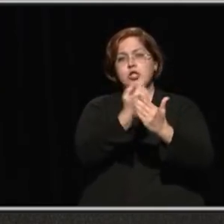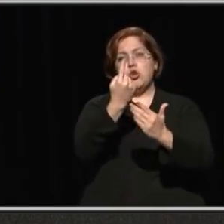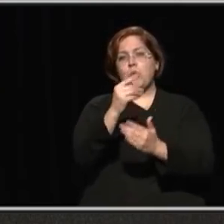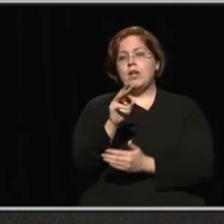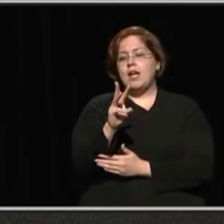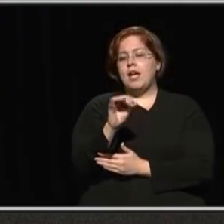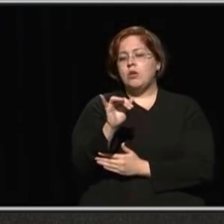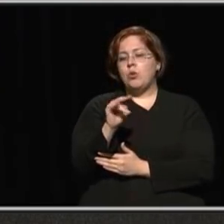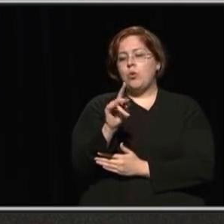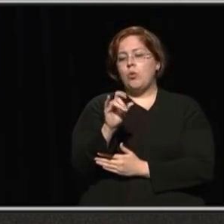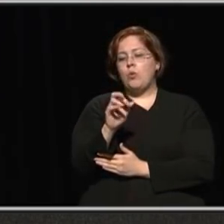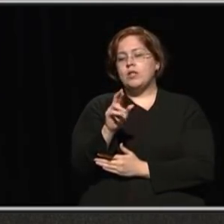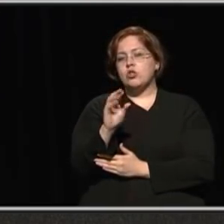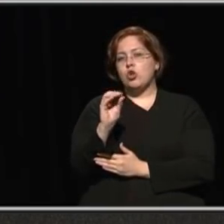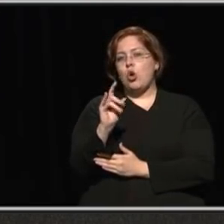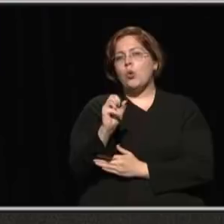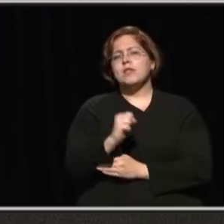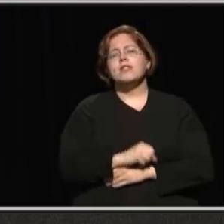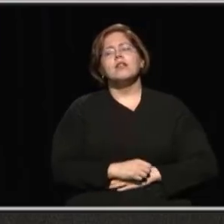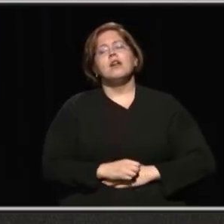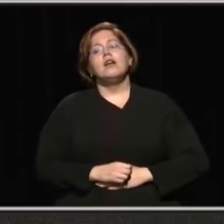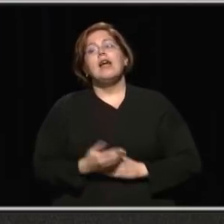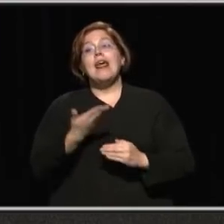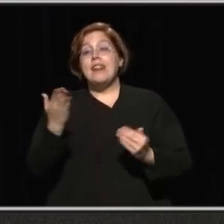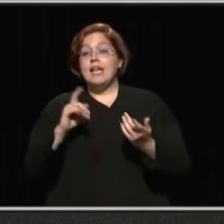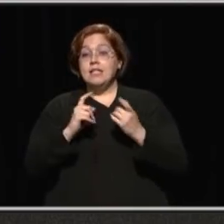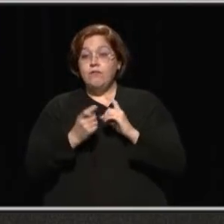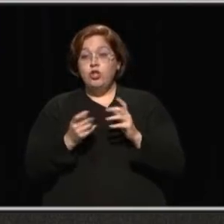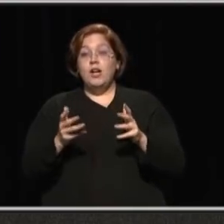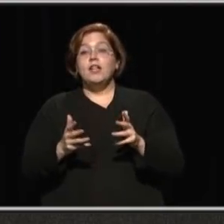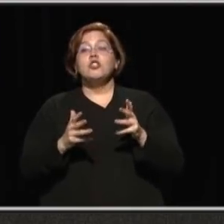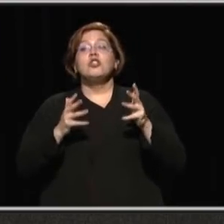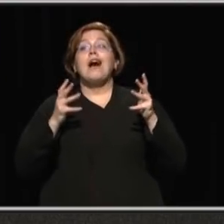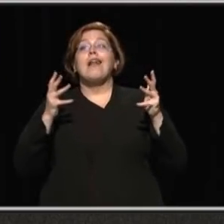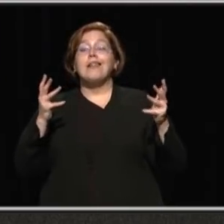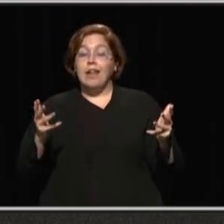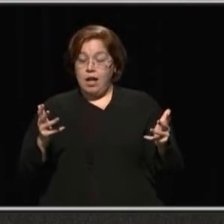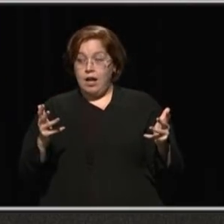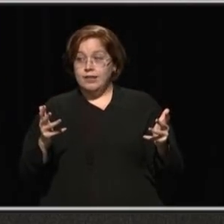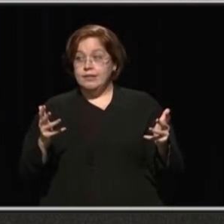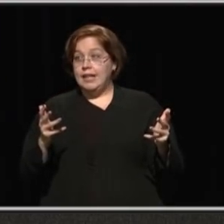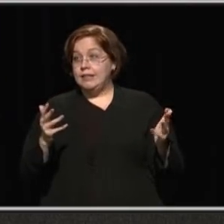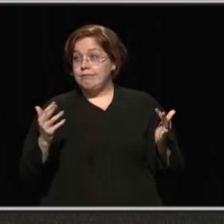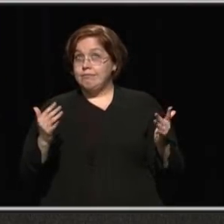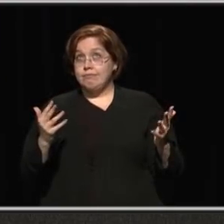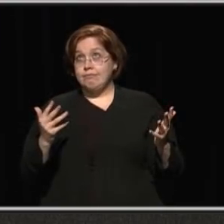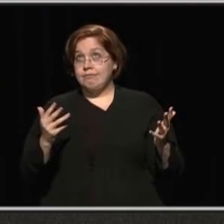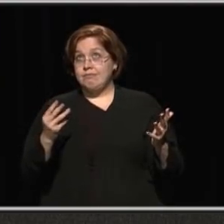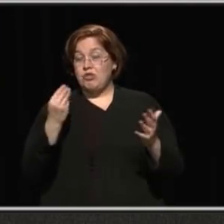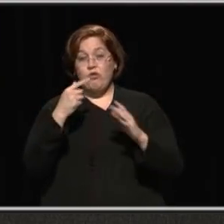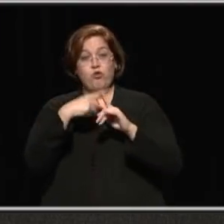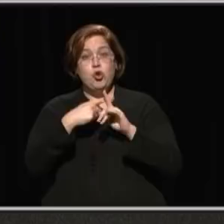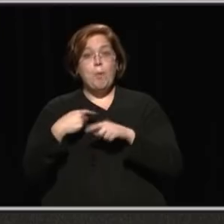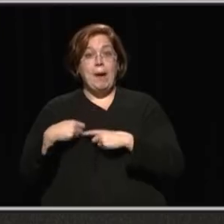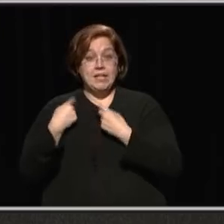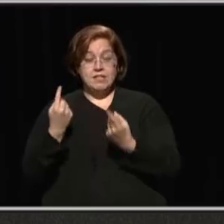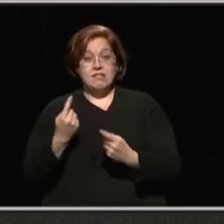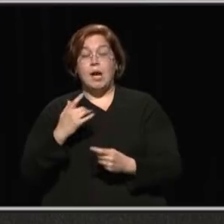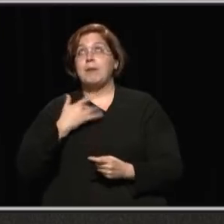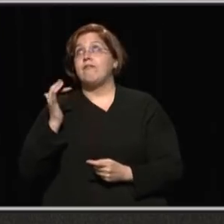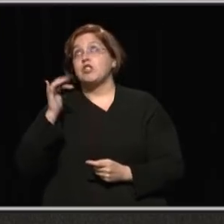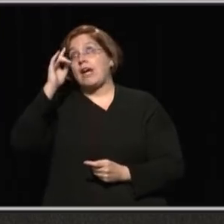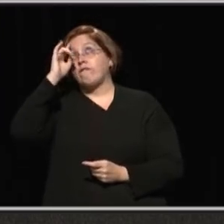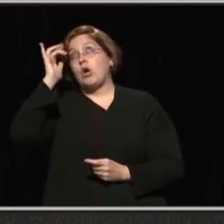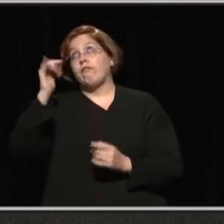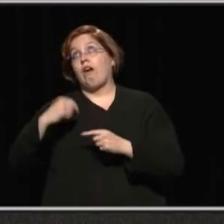Oak? Things have changed a lot in the last just couple of months. I mean, it seems like it's been a long